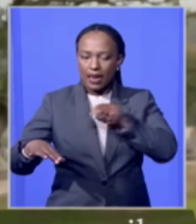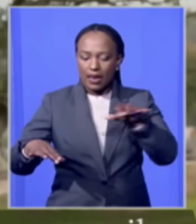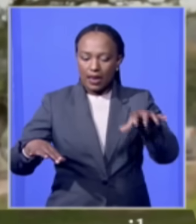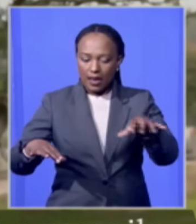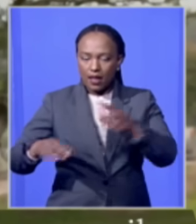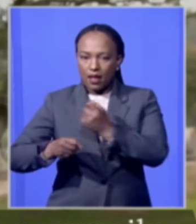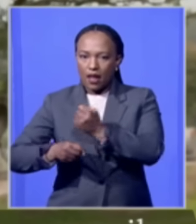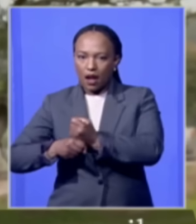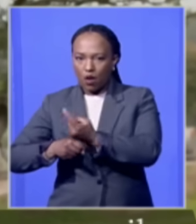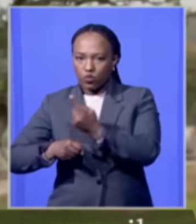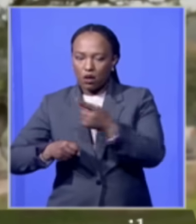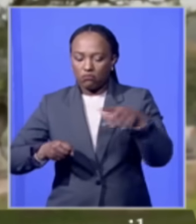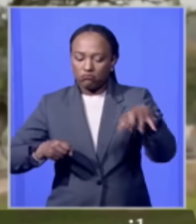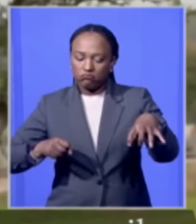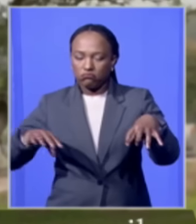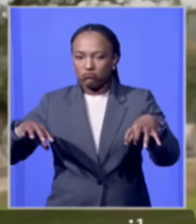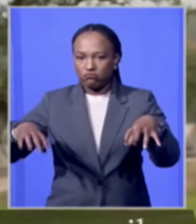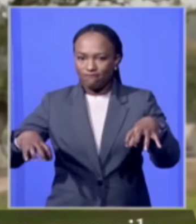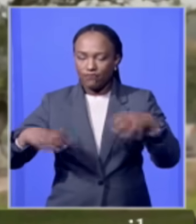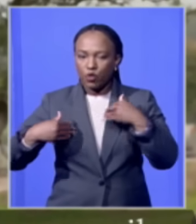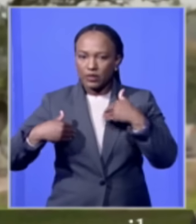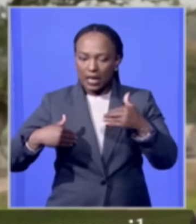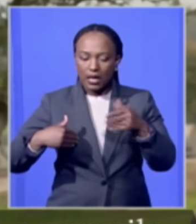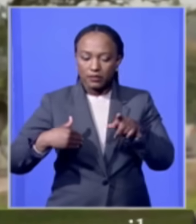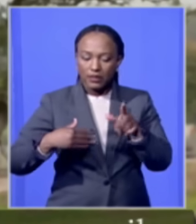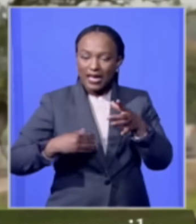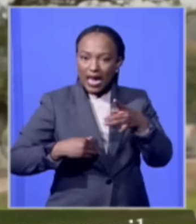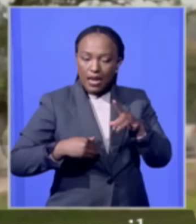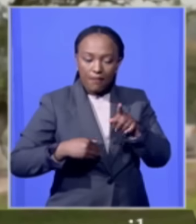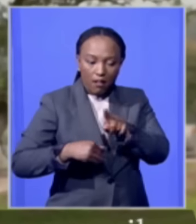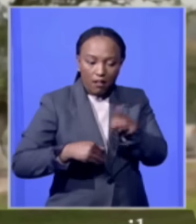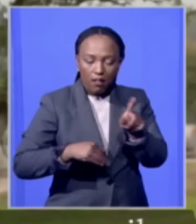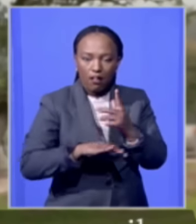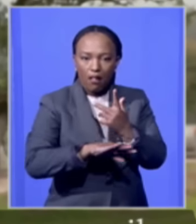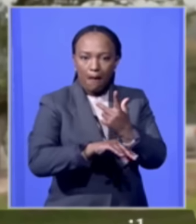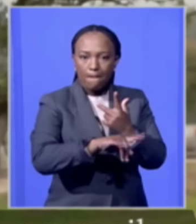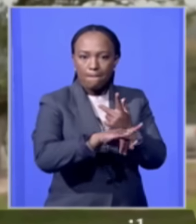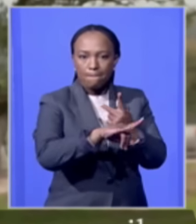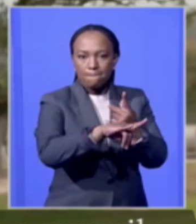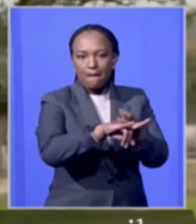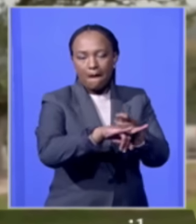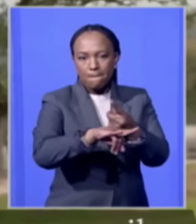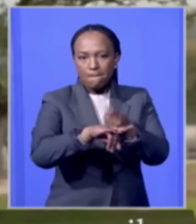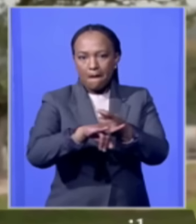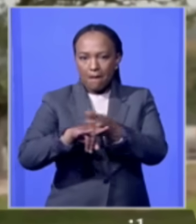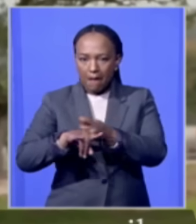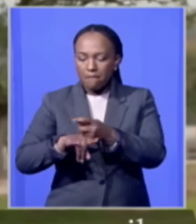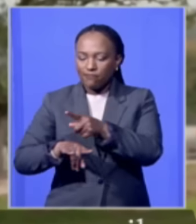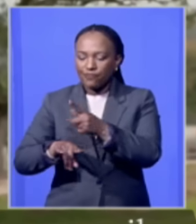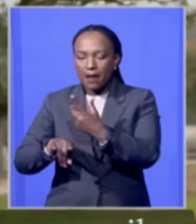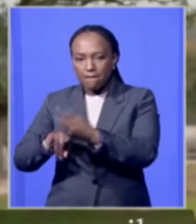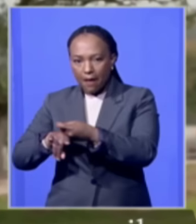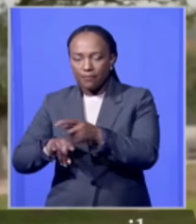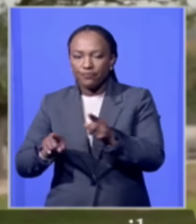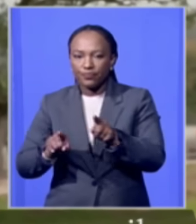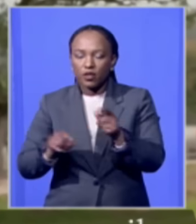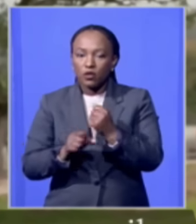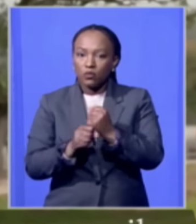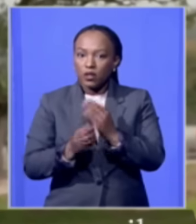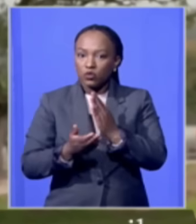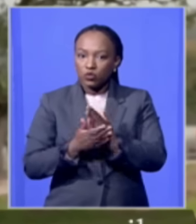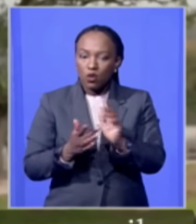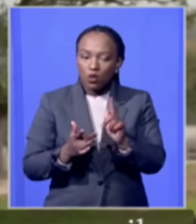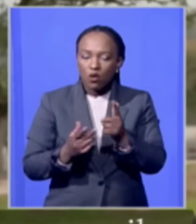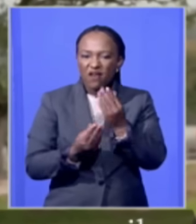Gauteng, so that we can start ensuring that the food security and the price of food is not affected, and getting those feedlots